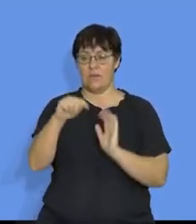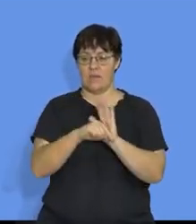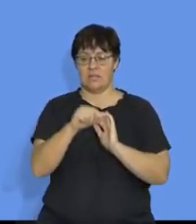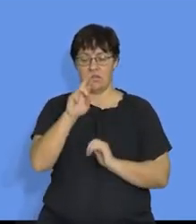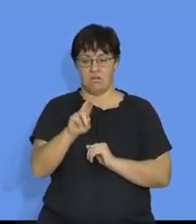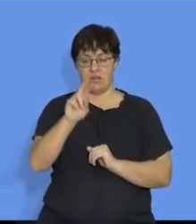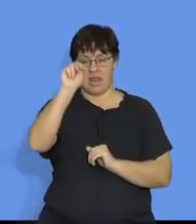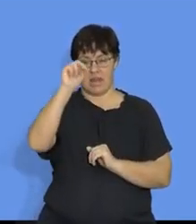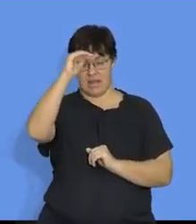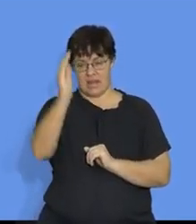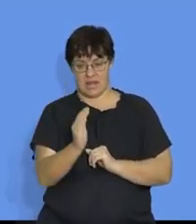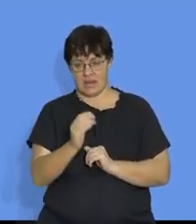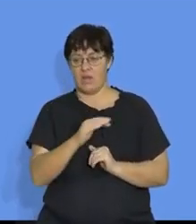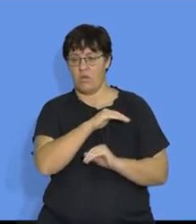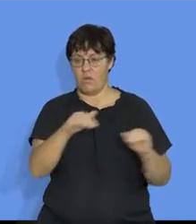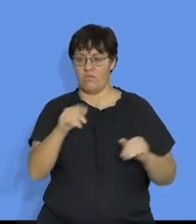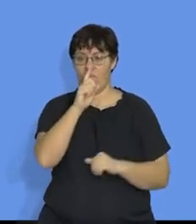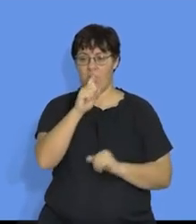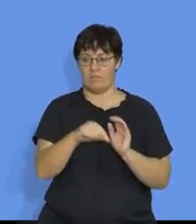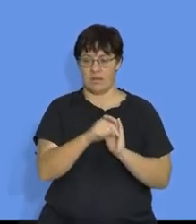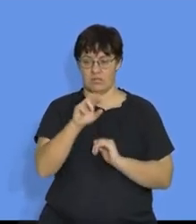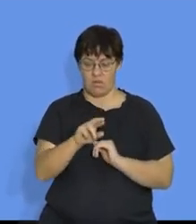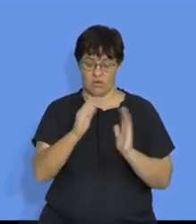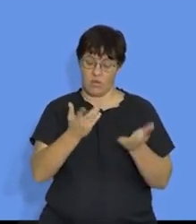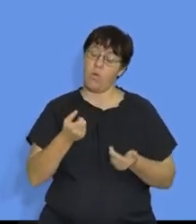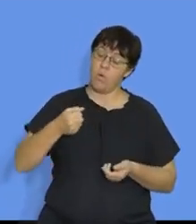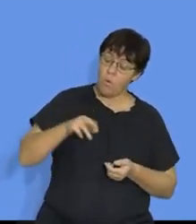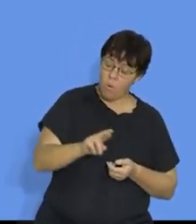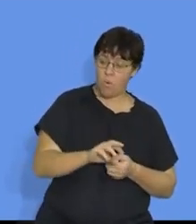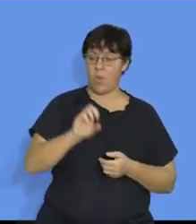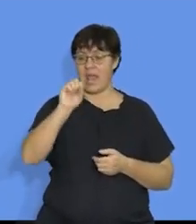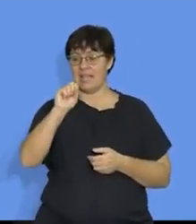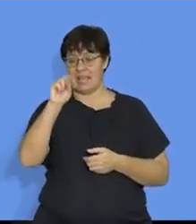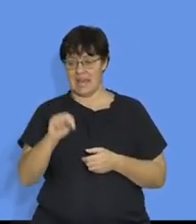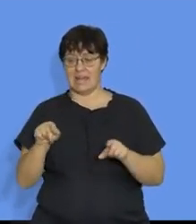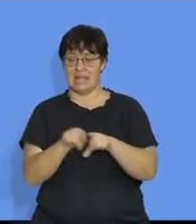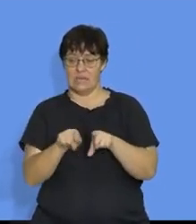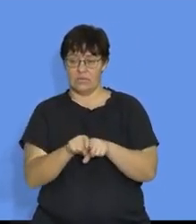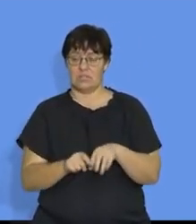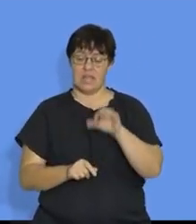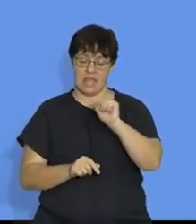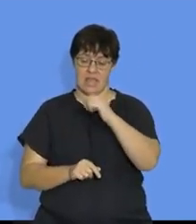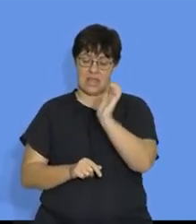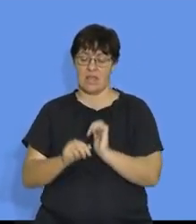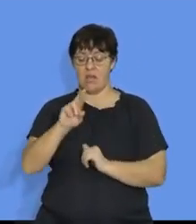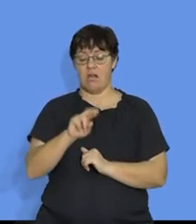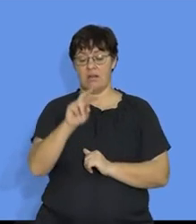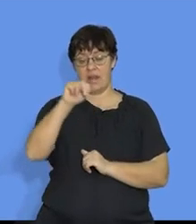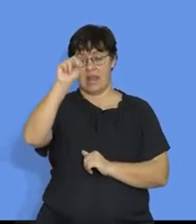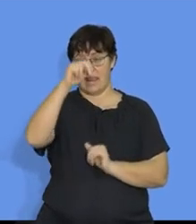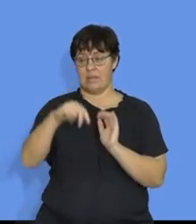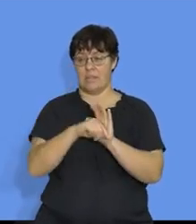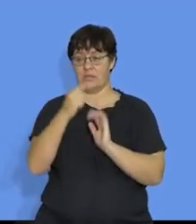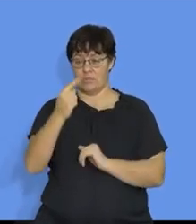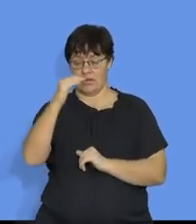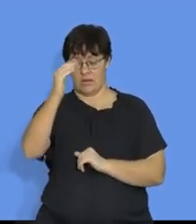a 1 minus r to the power of n over 1 minus r, or Sn is equal to a